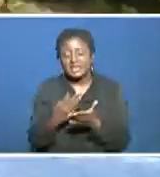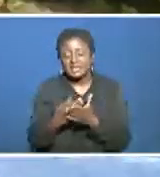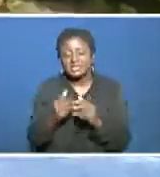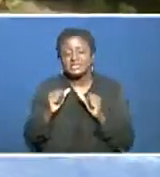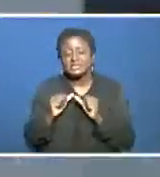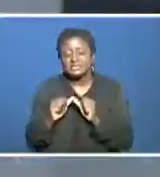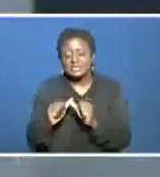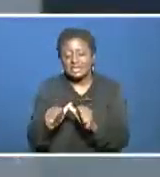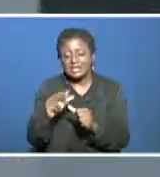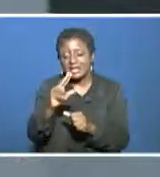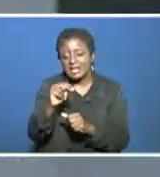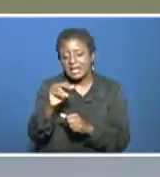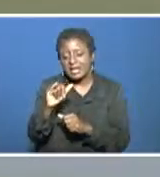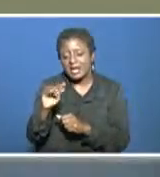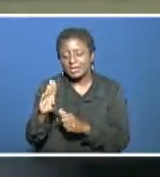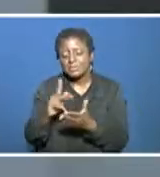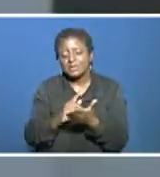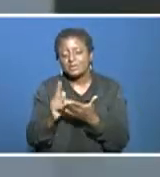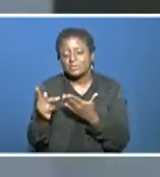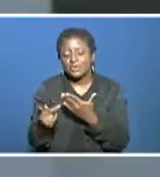NIB program.